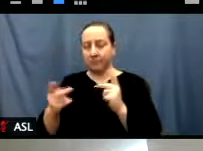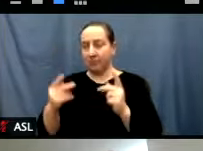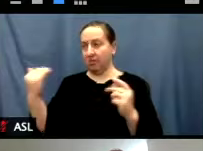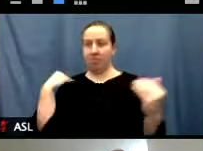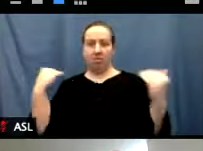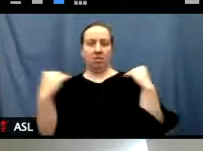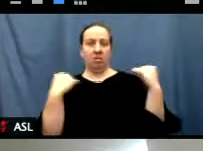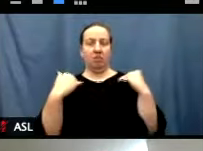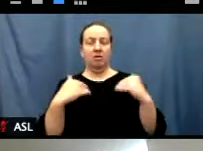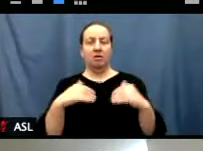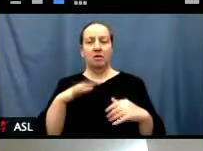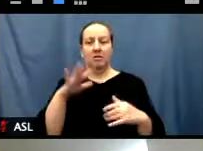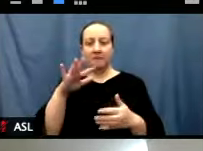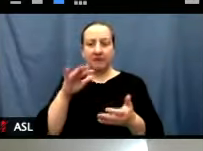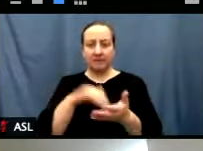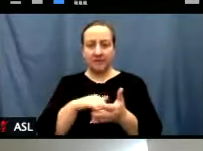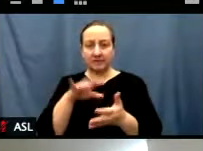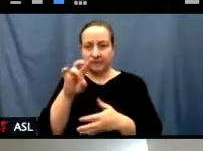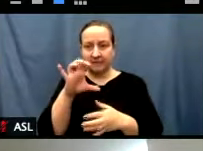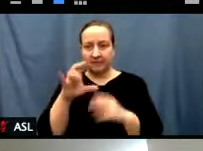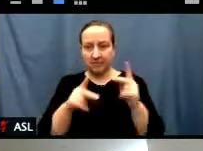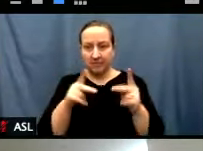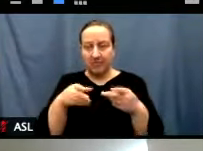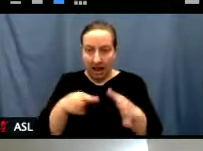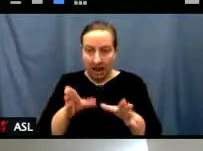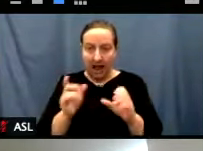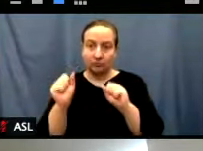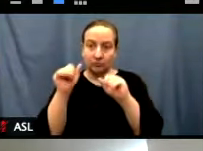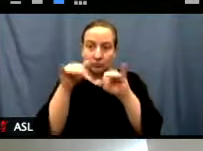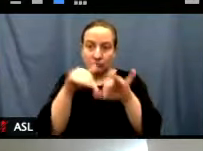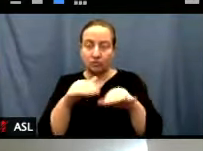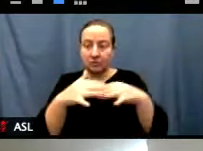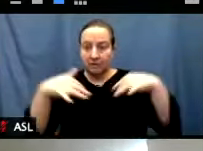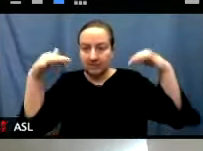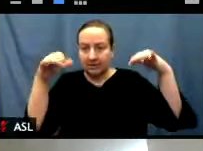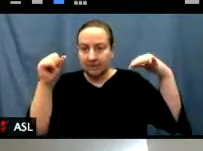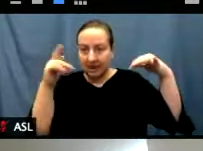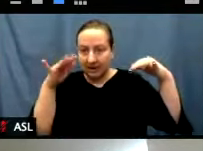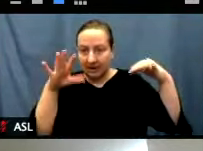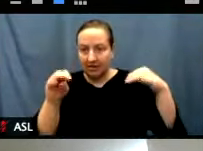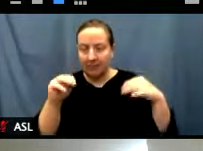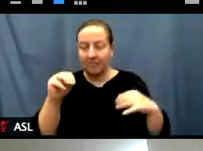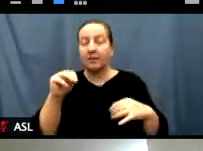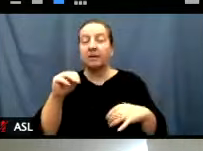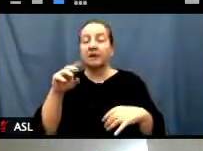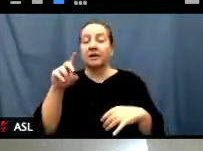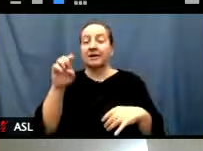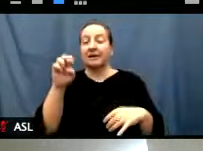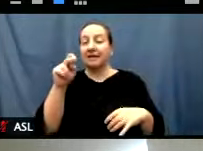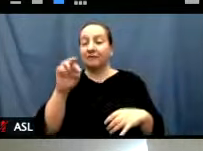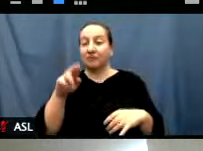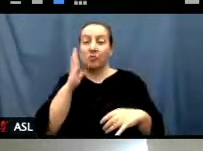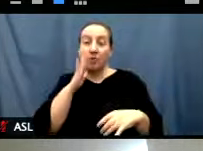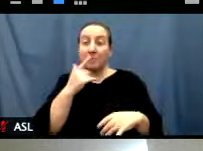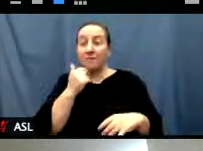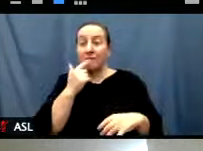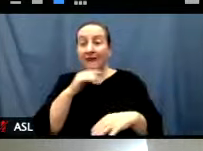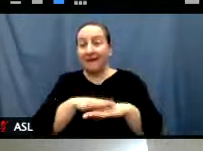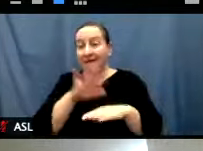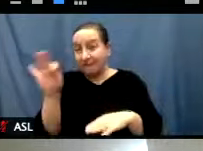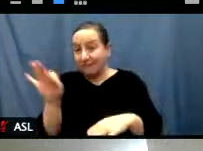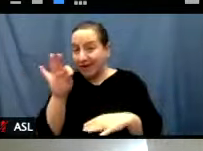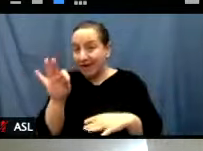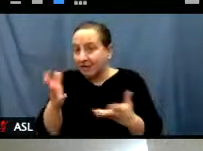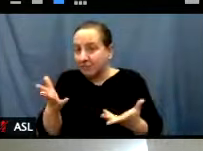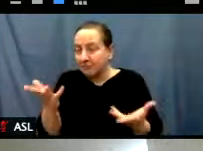the 5,700 people allowed at the stadium. And with Denver moving to level red on Friday, what is the status